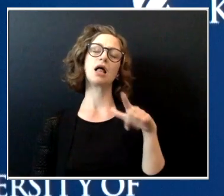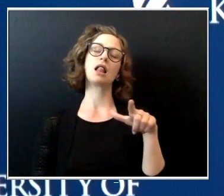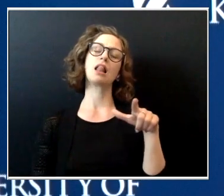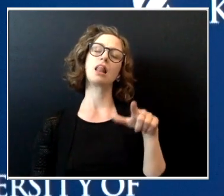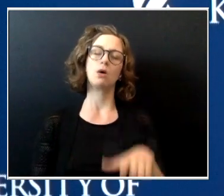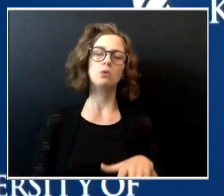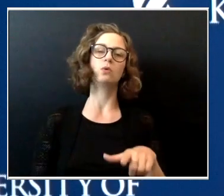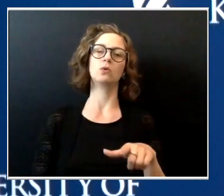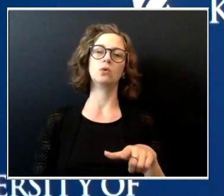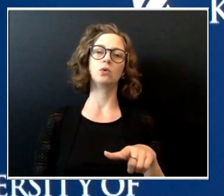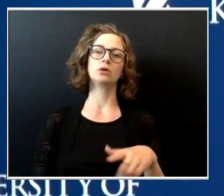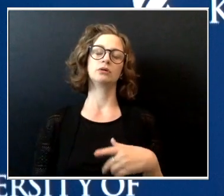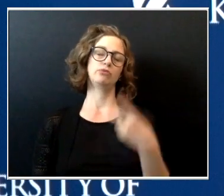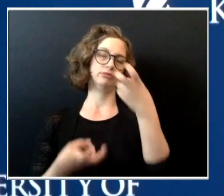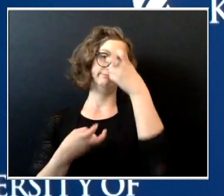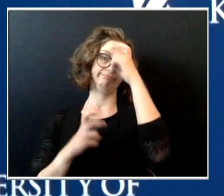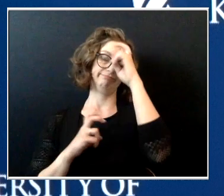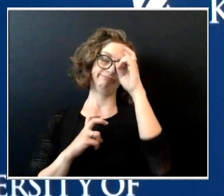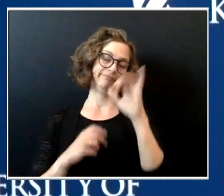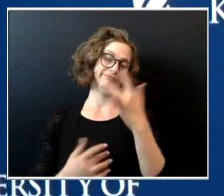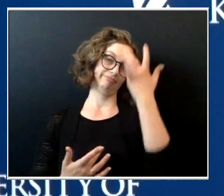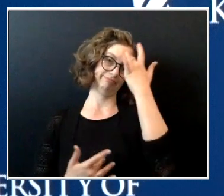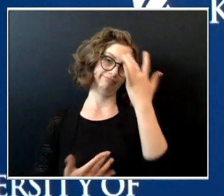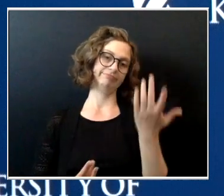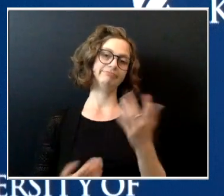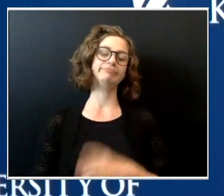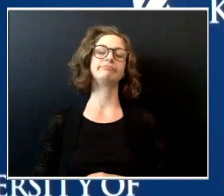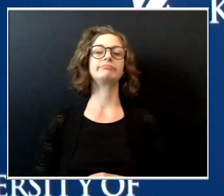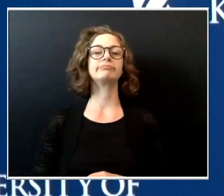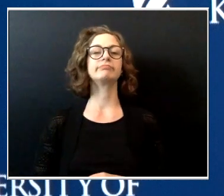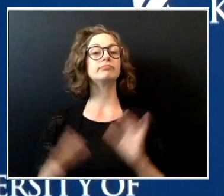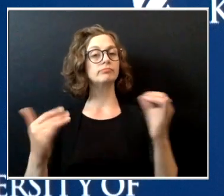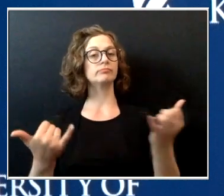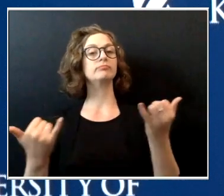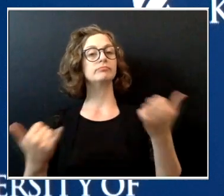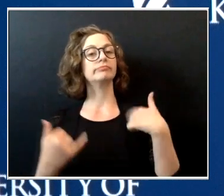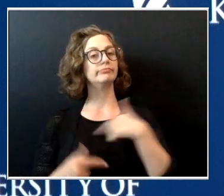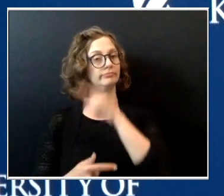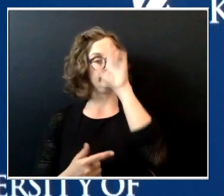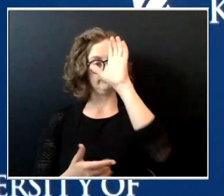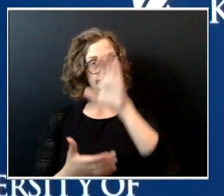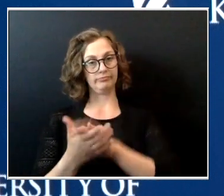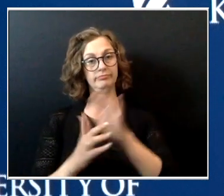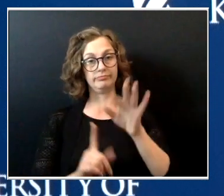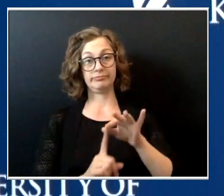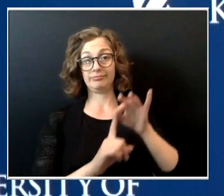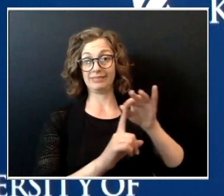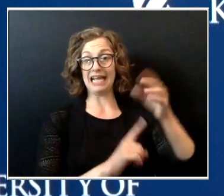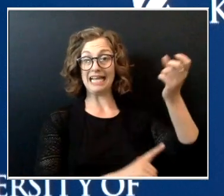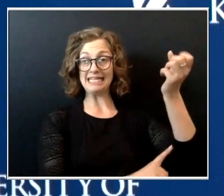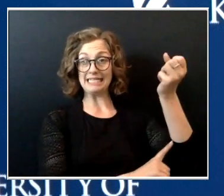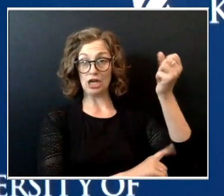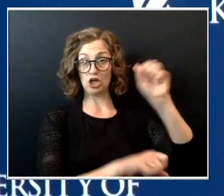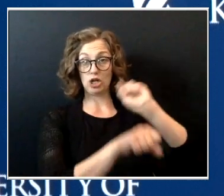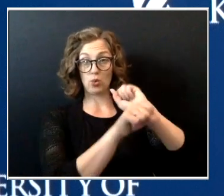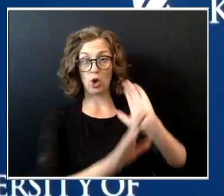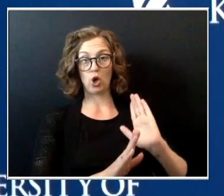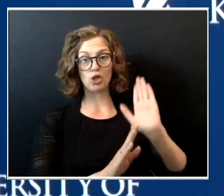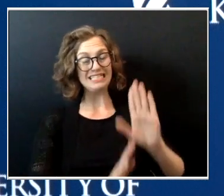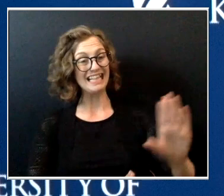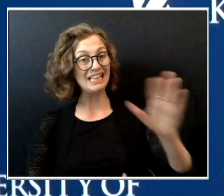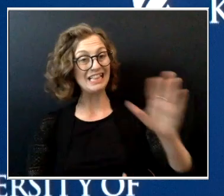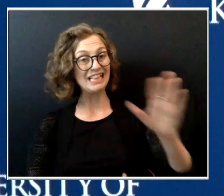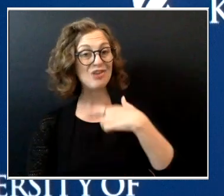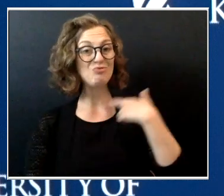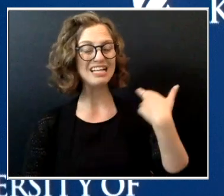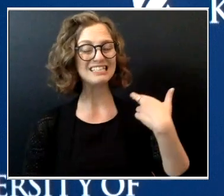getting this disease at this point. Certainly, we believe that especially those dairy workers are probably going to be at highest risk. It's going to be important to